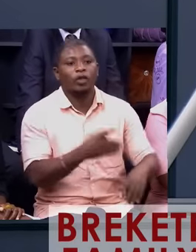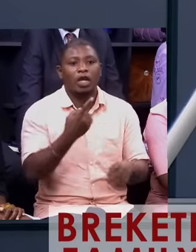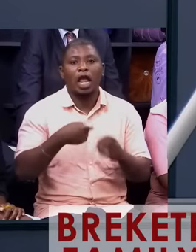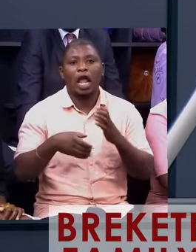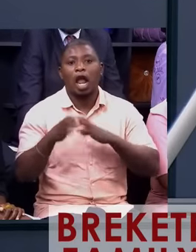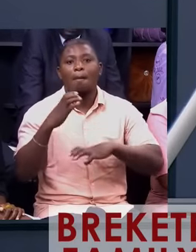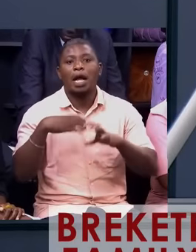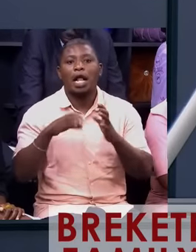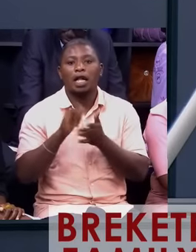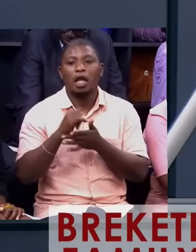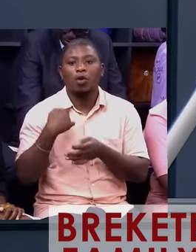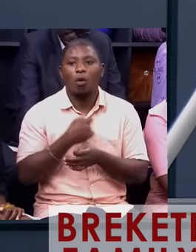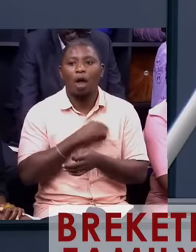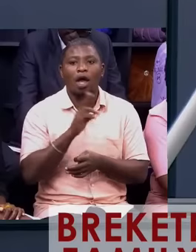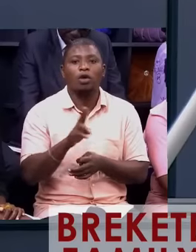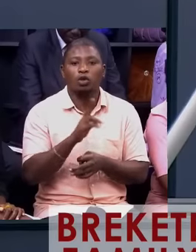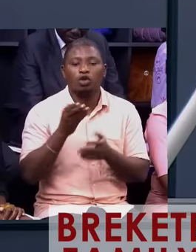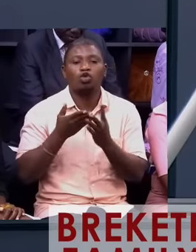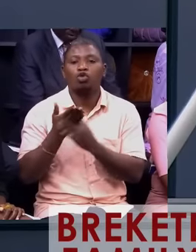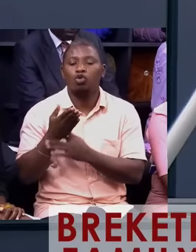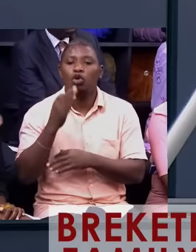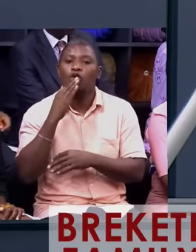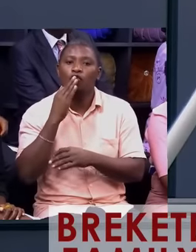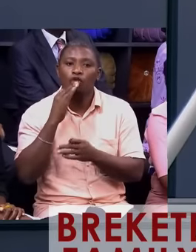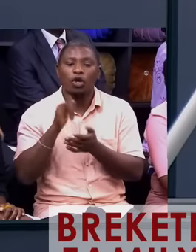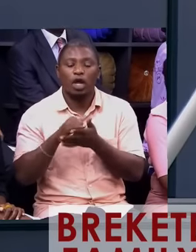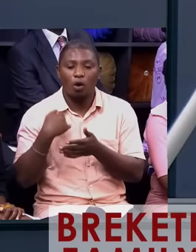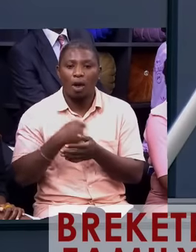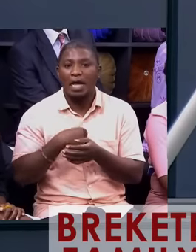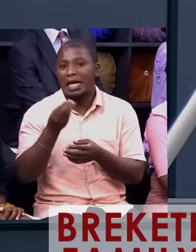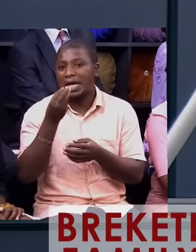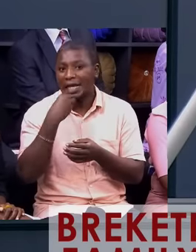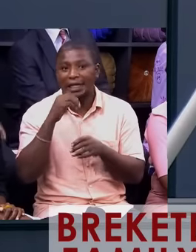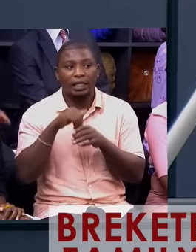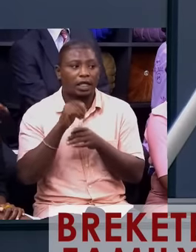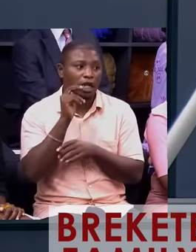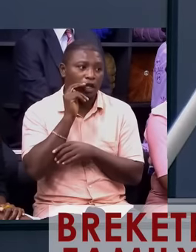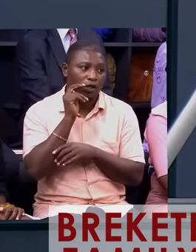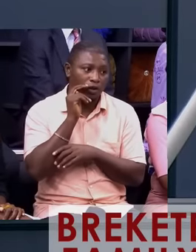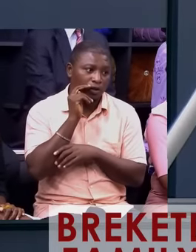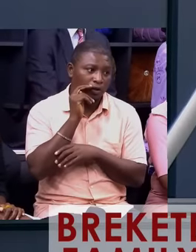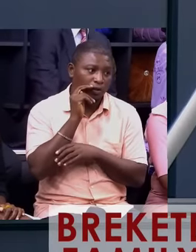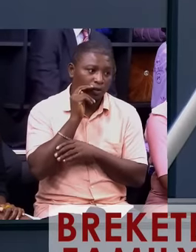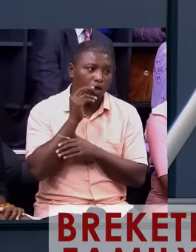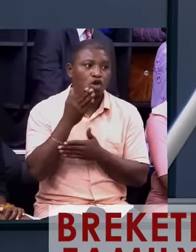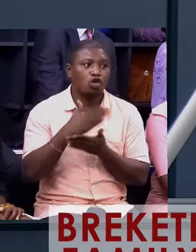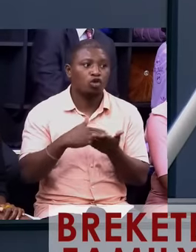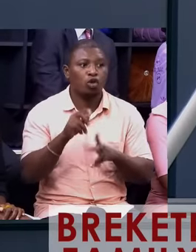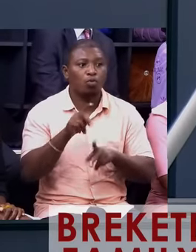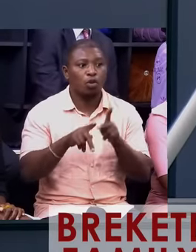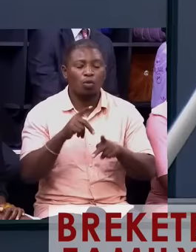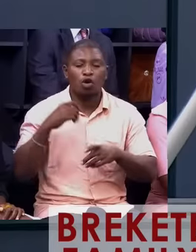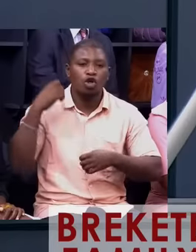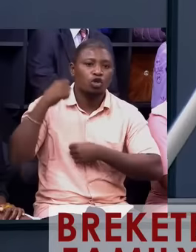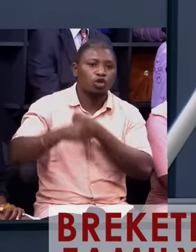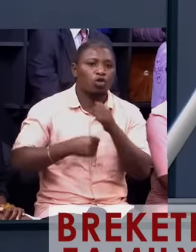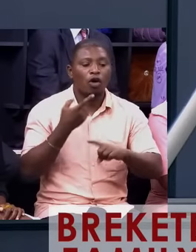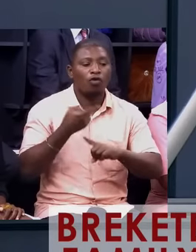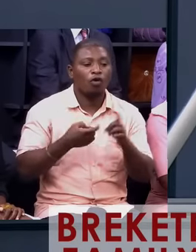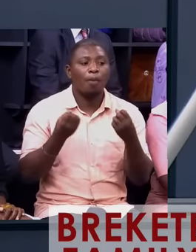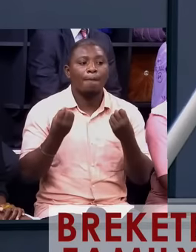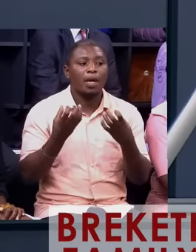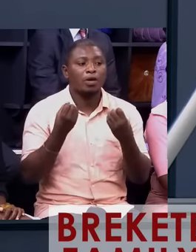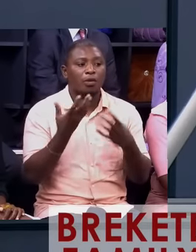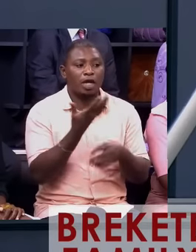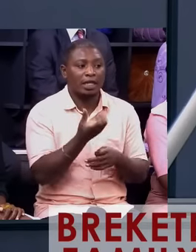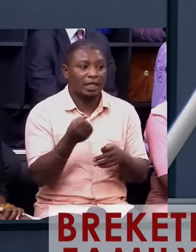consume through the food where we they chop for Nigeria some people they suffer from many